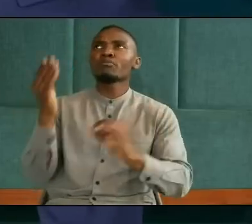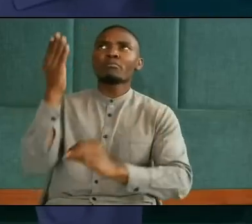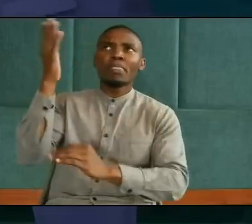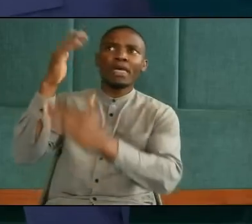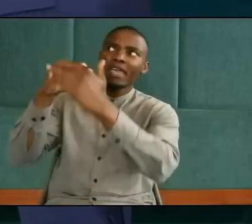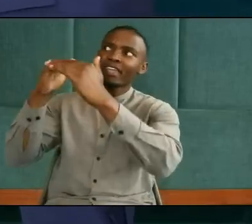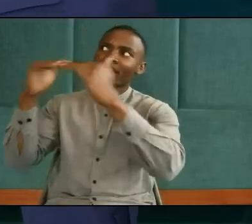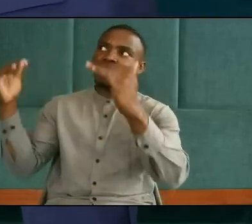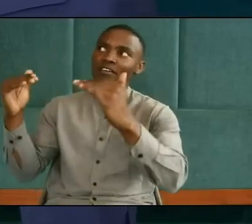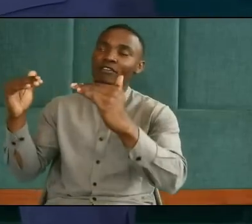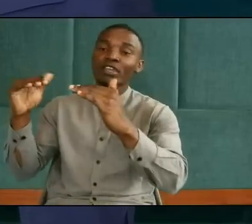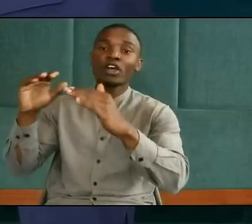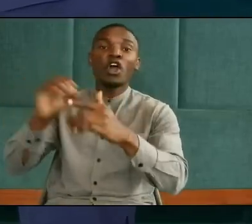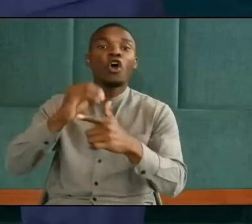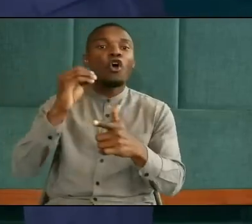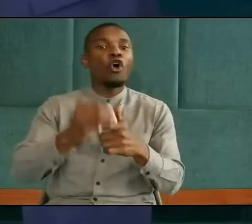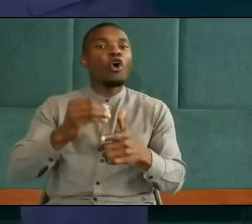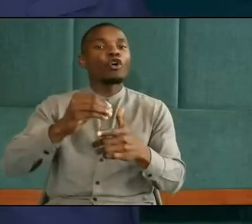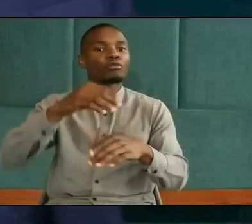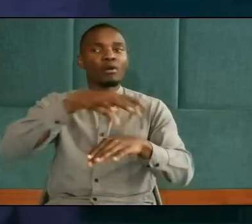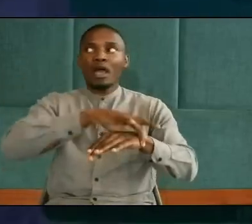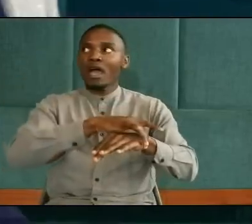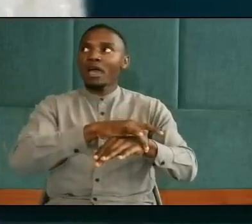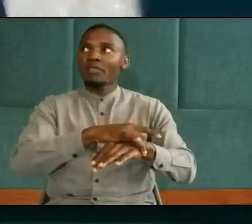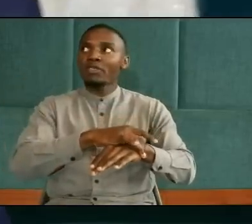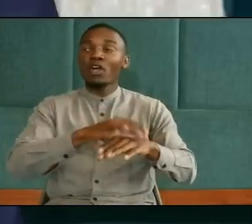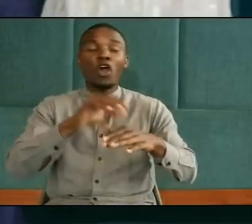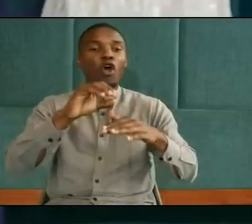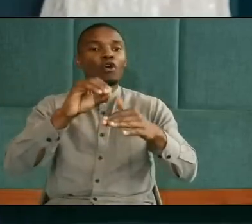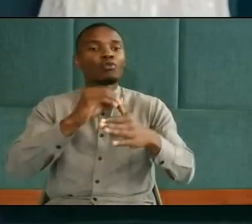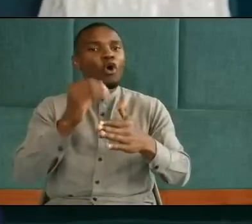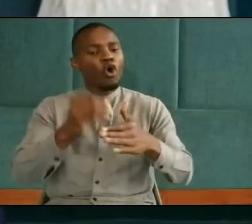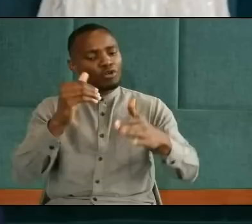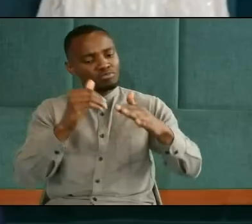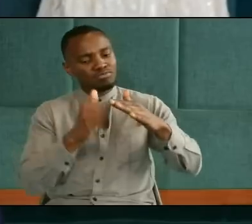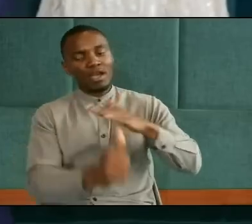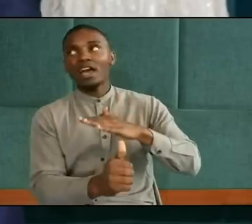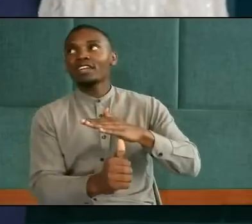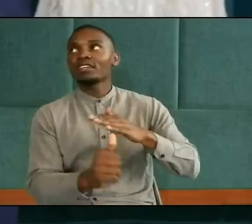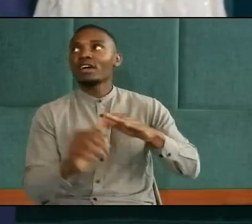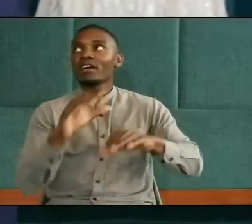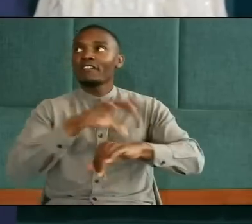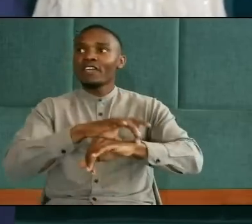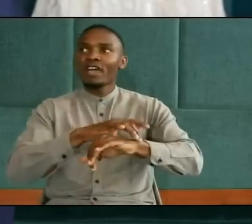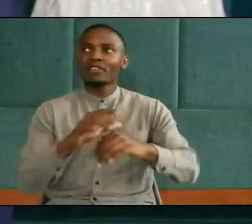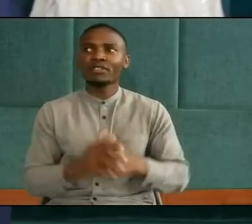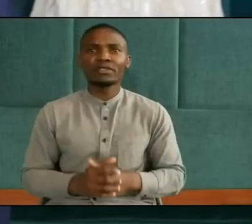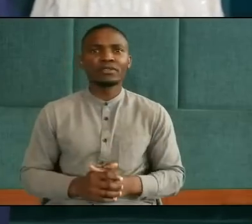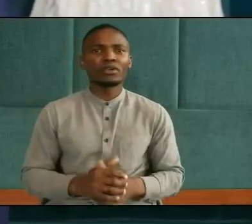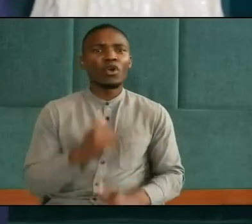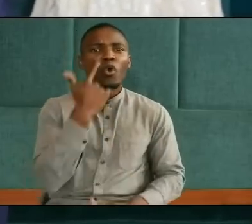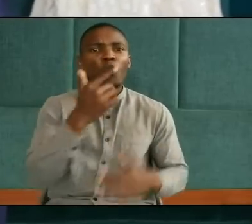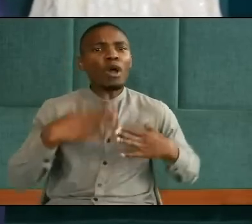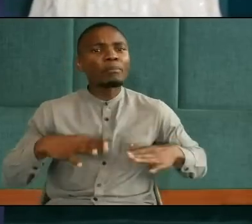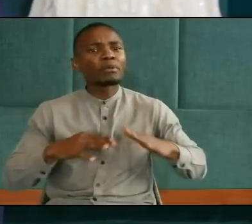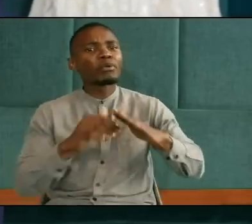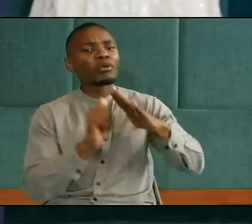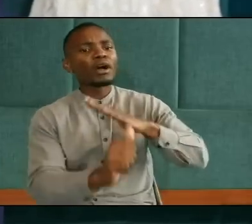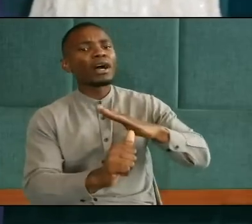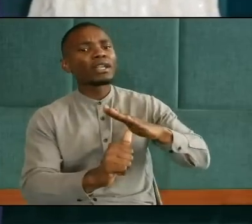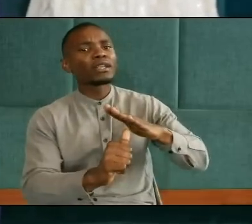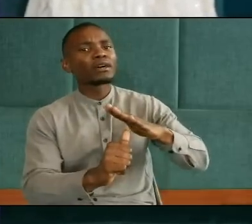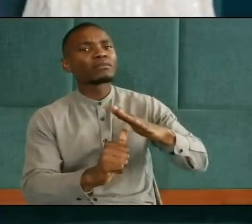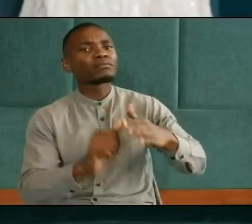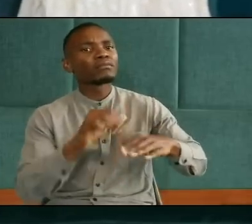in heaven or on earth or underneath the earth. Hang on. Who are the folks underneath the earth?